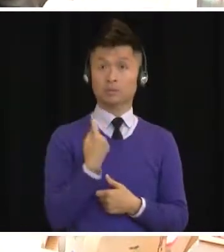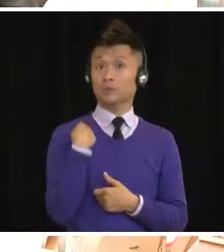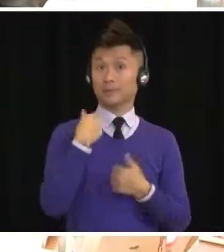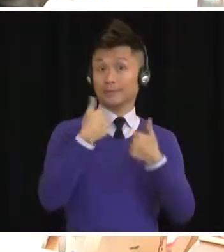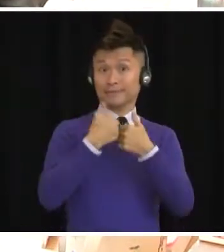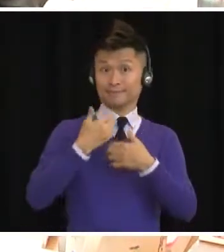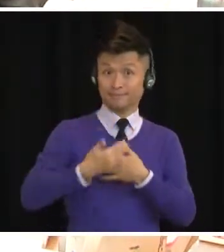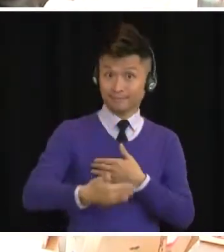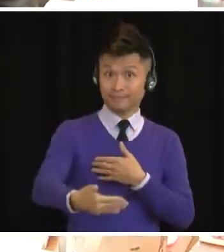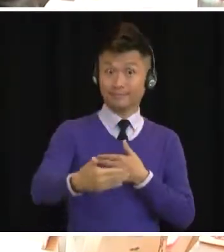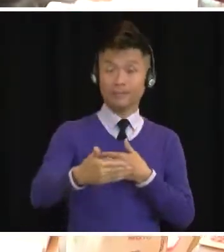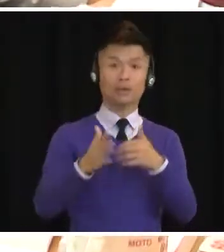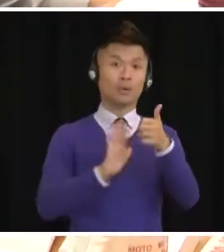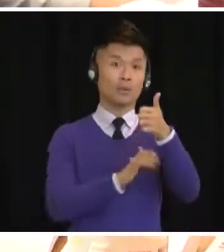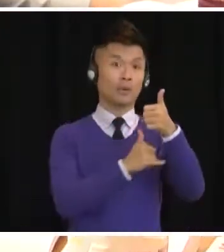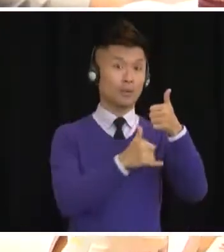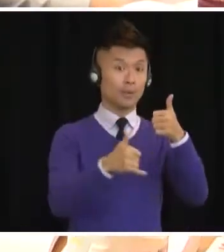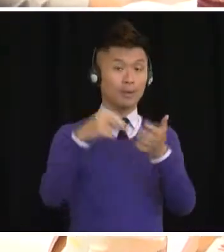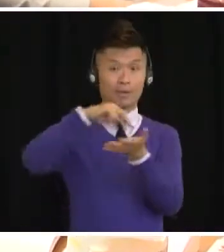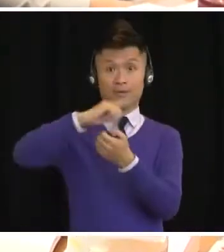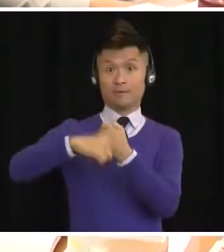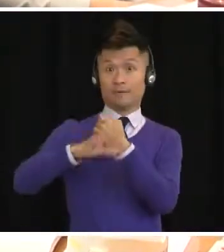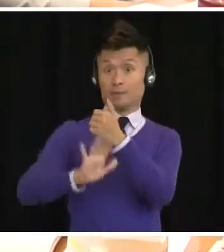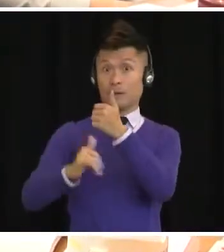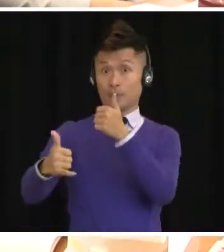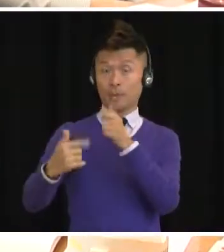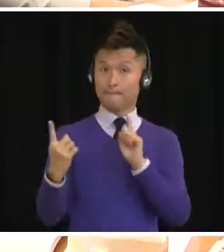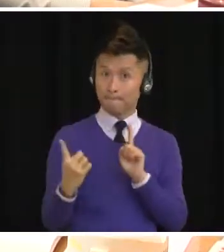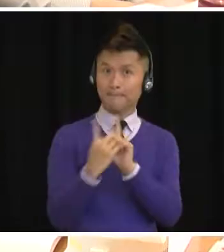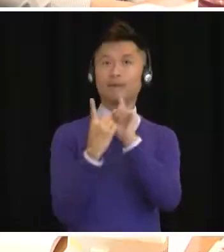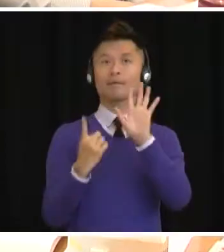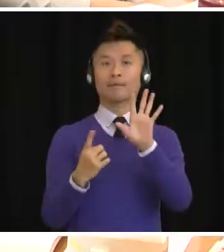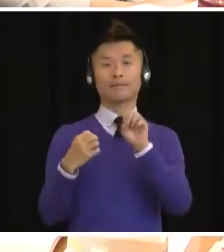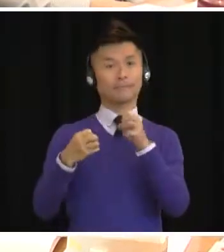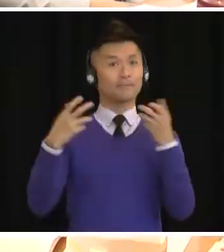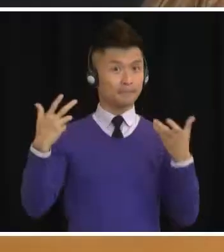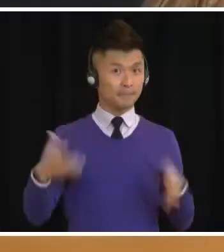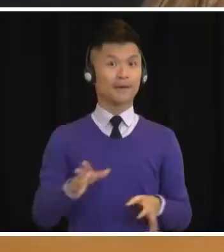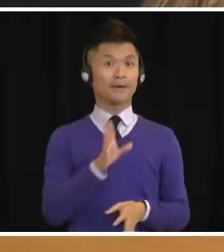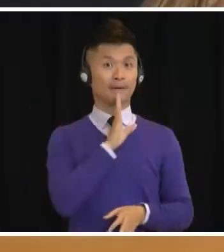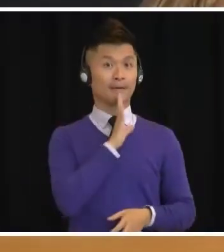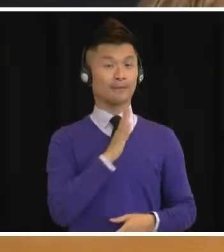I think NGOs and other government agencies can make their input too.